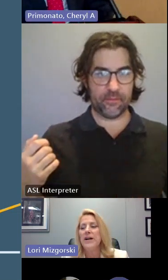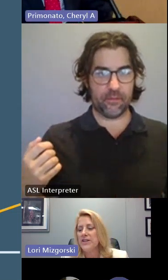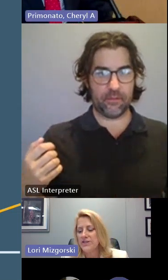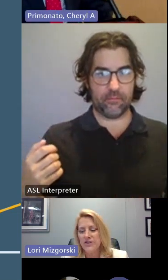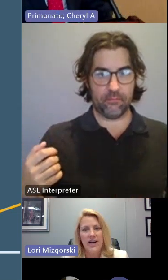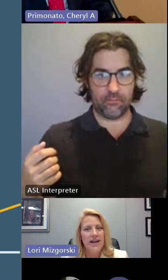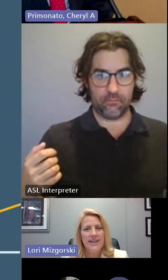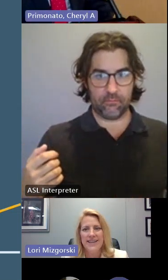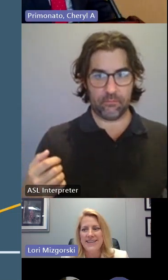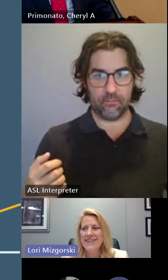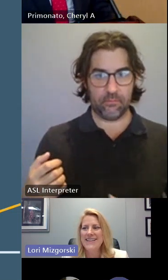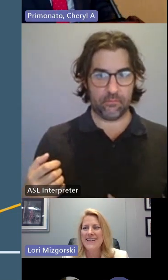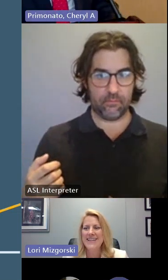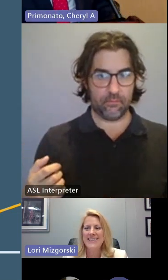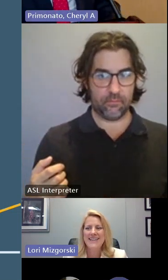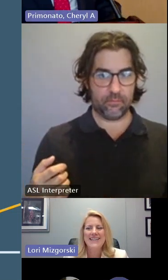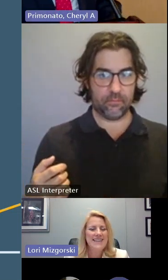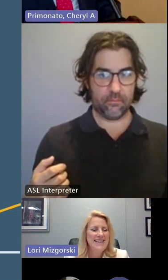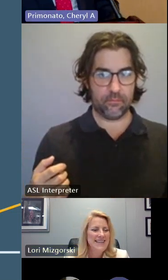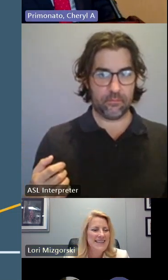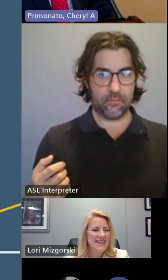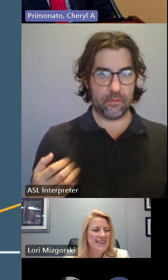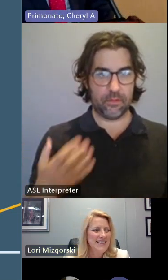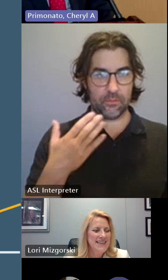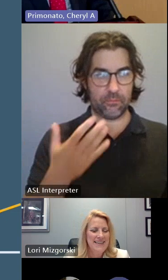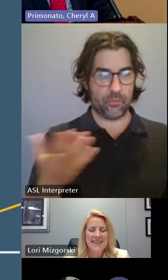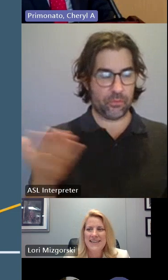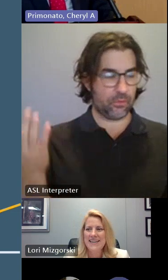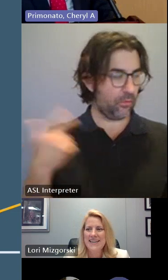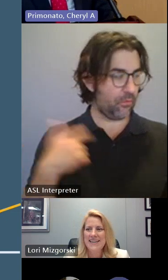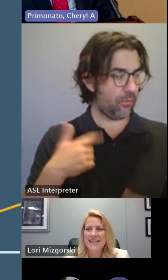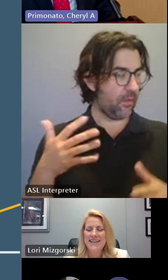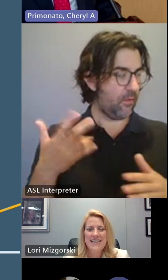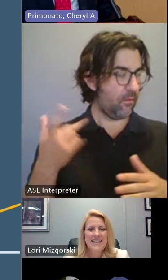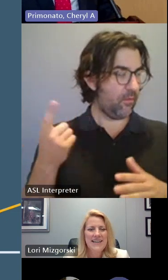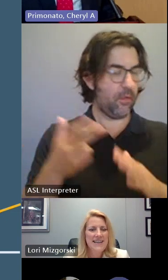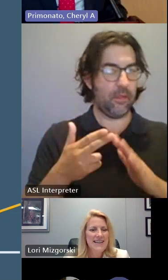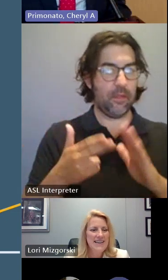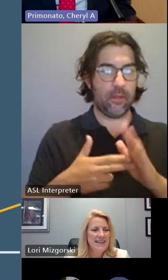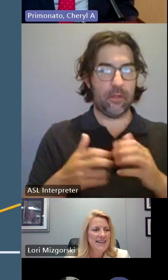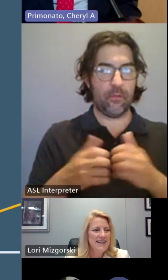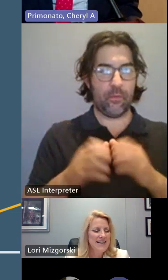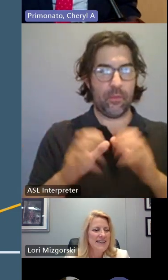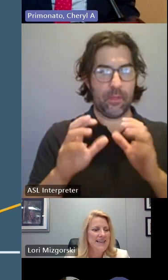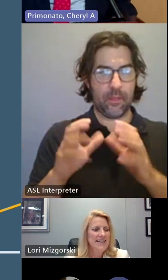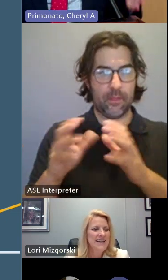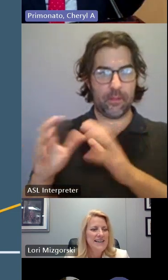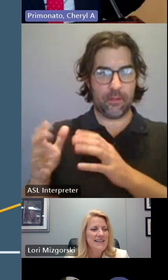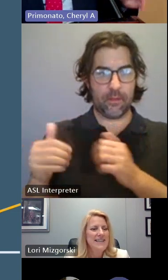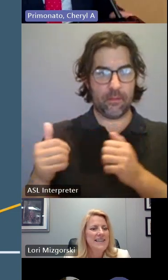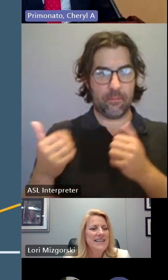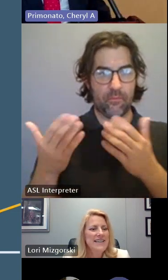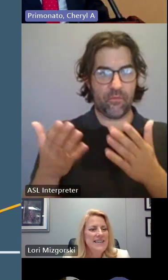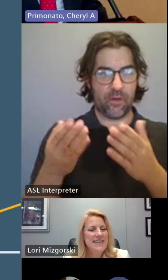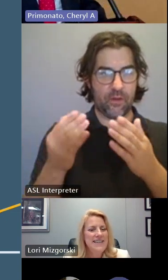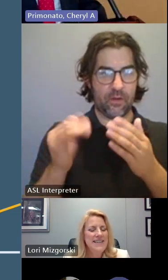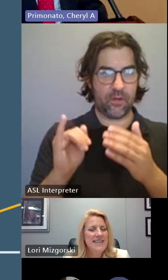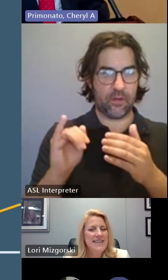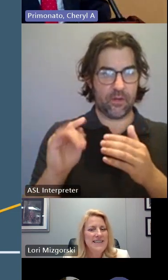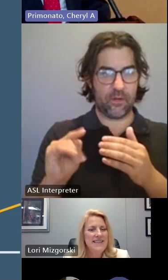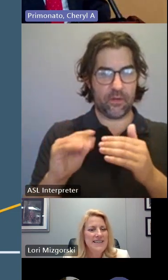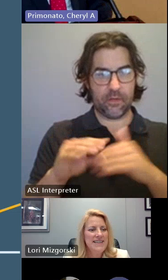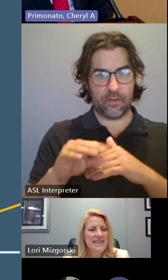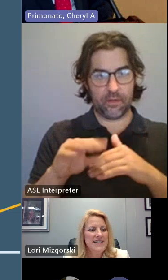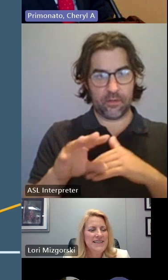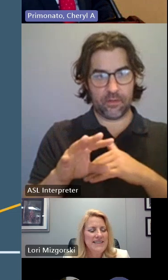Yes, I'm not going to try. Good morning. We have an existing contract with a pool of firms to provide information technology consulting